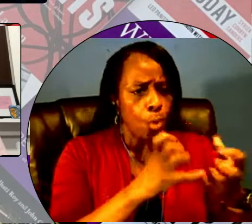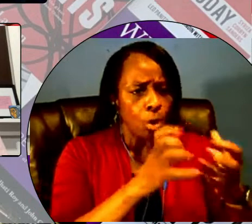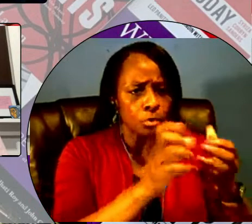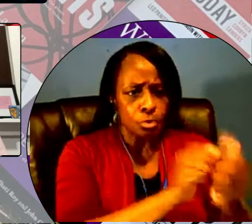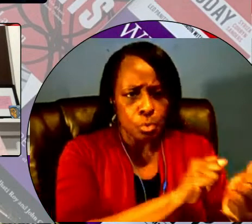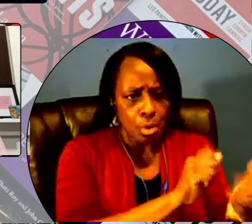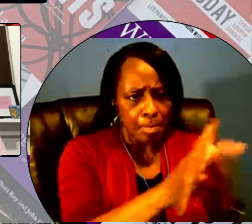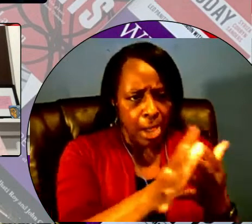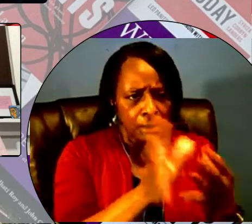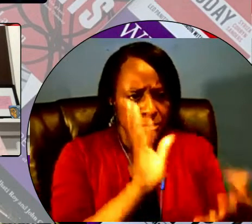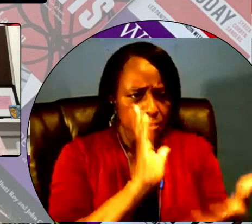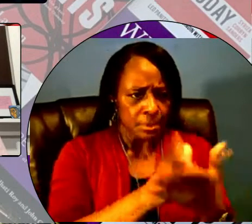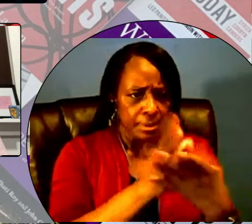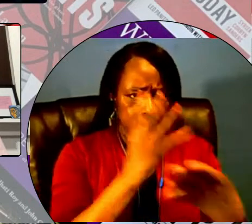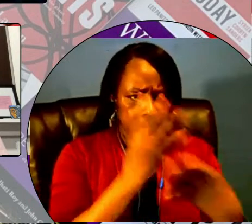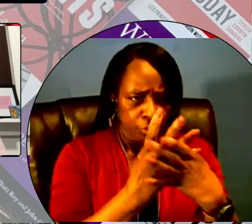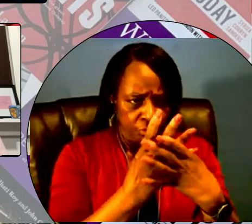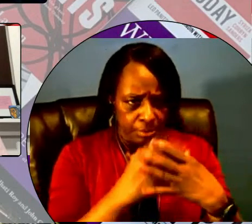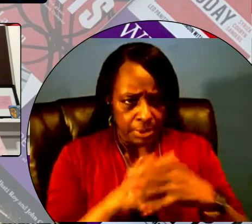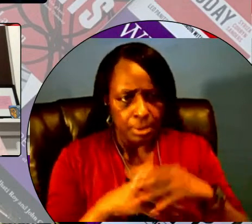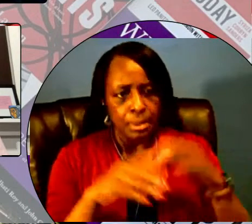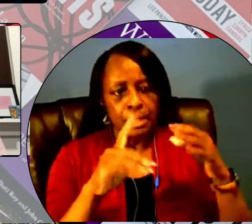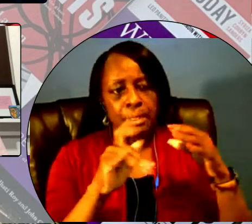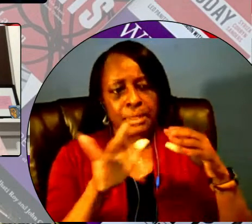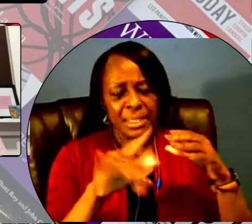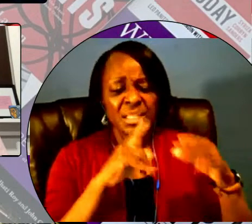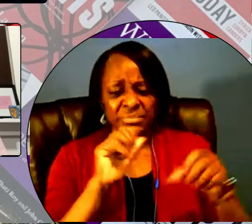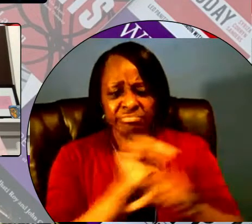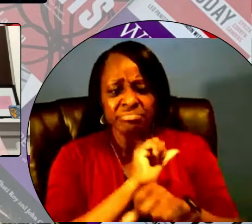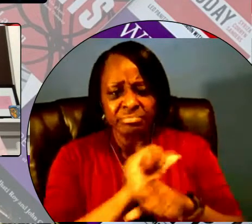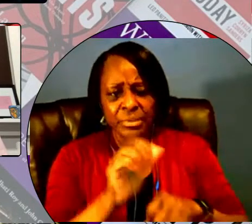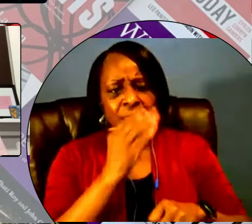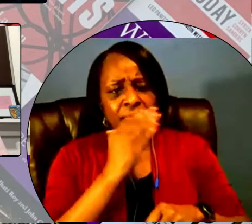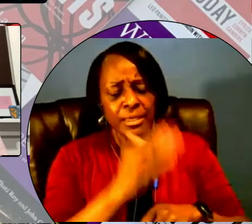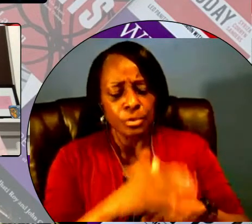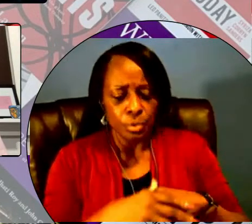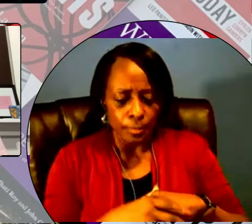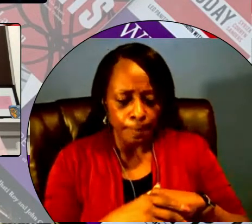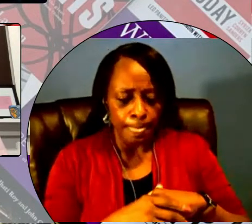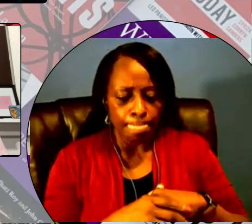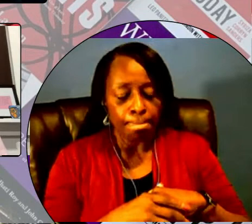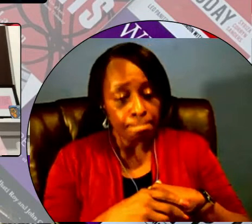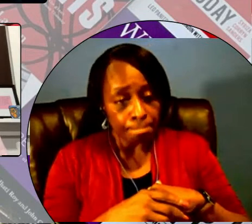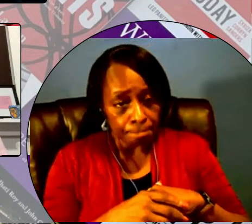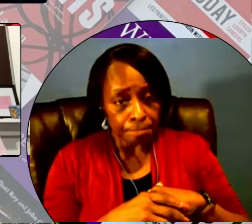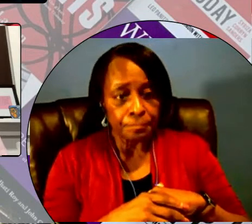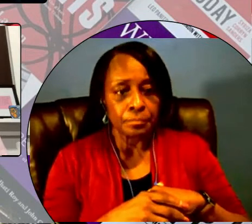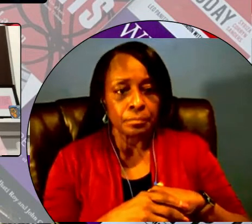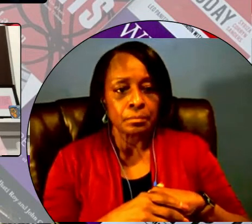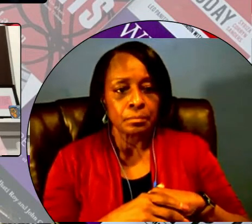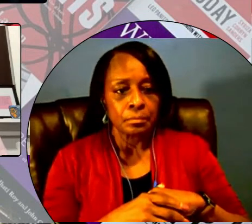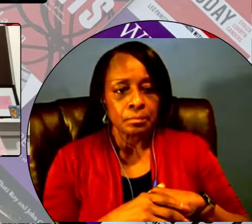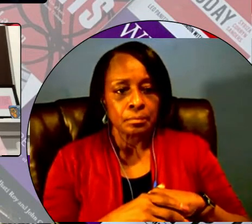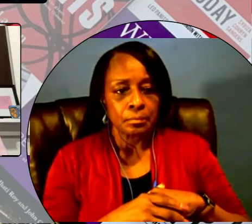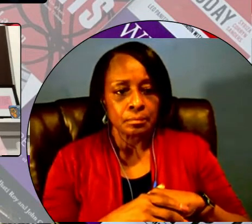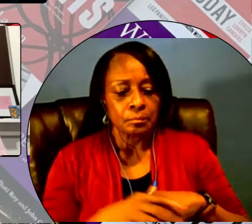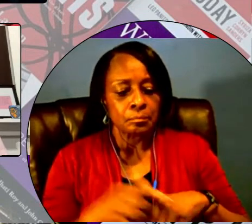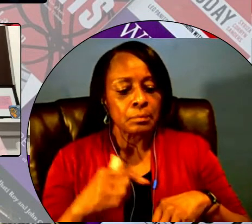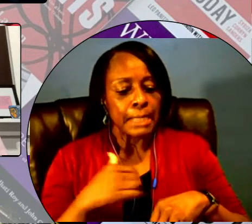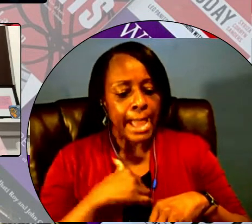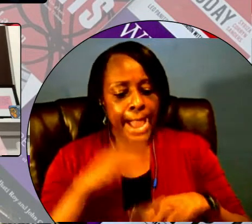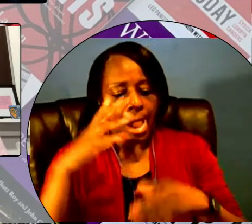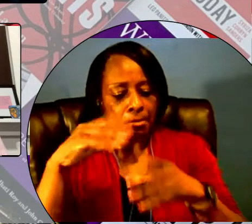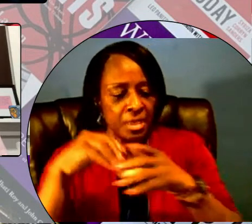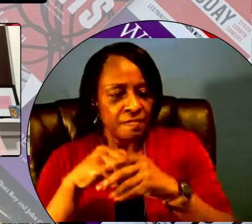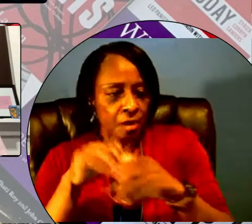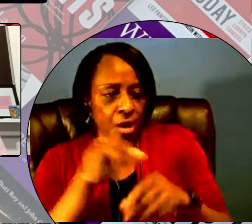abolish imprisonment. Yes, definitely. Thank you. So I also am in the same building with